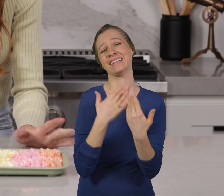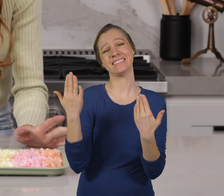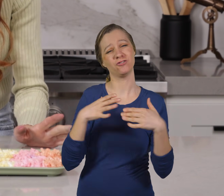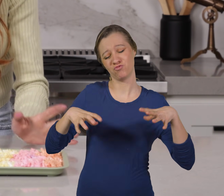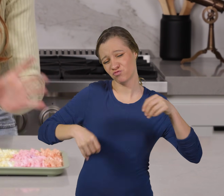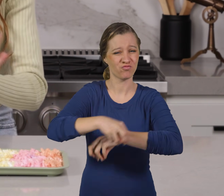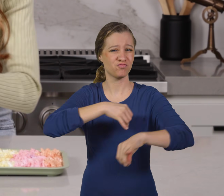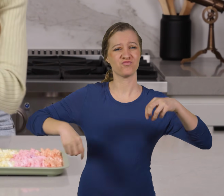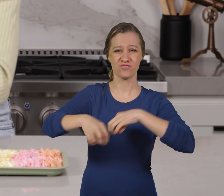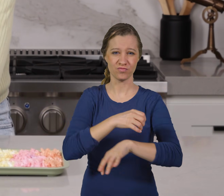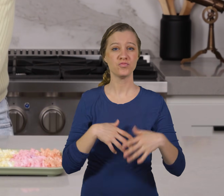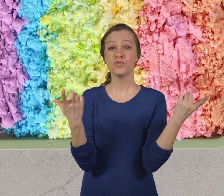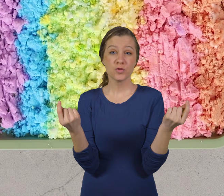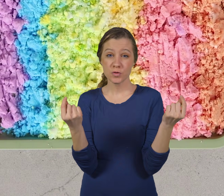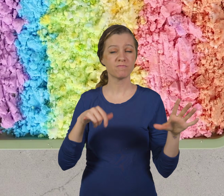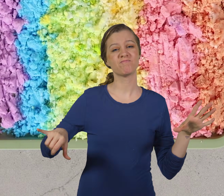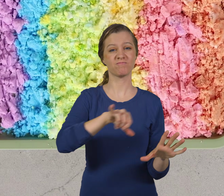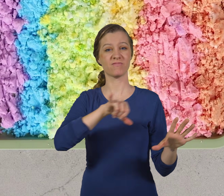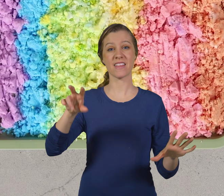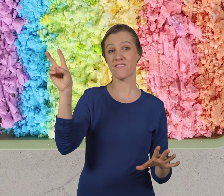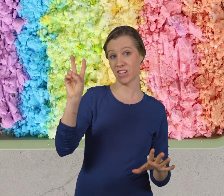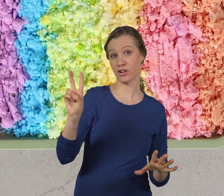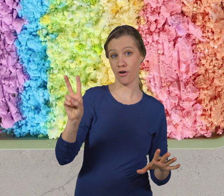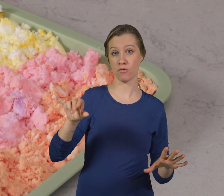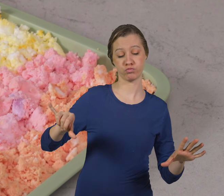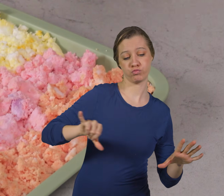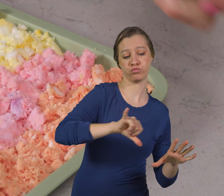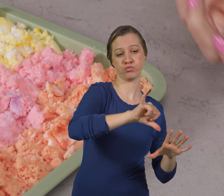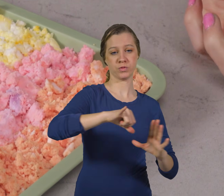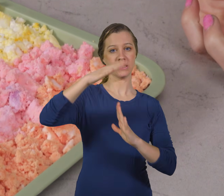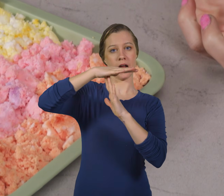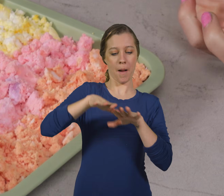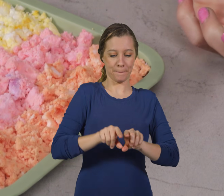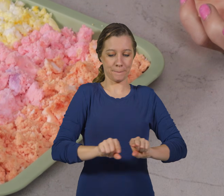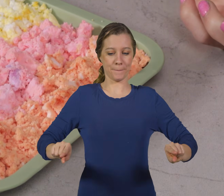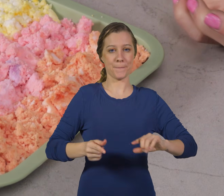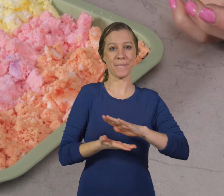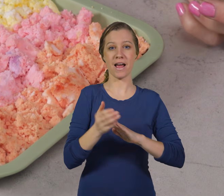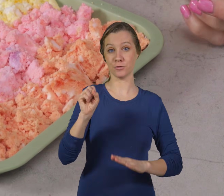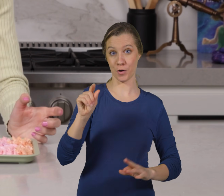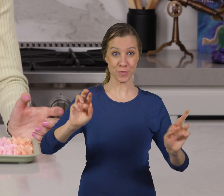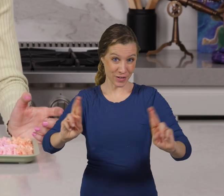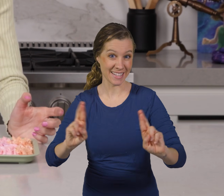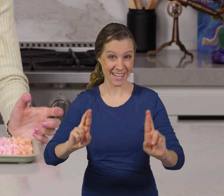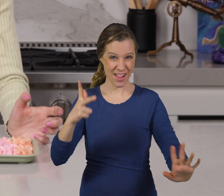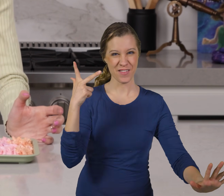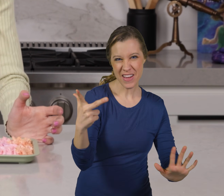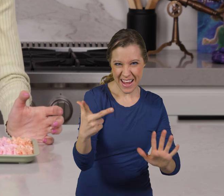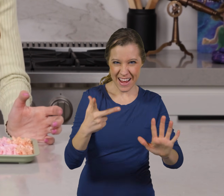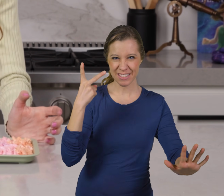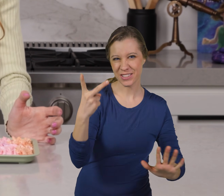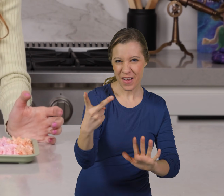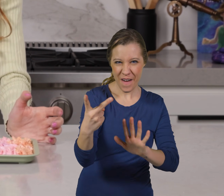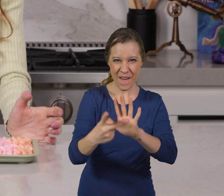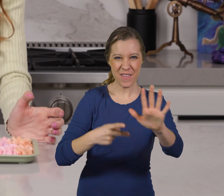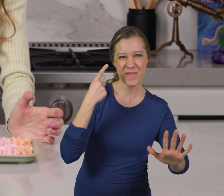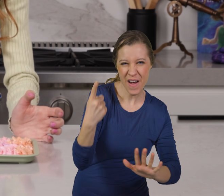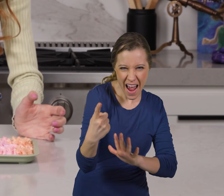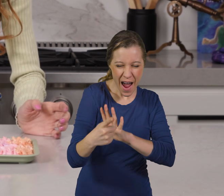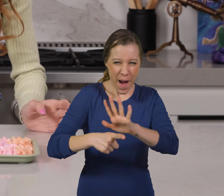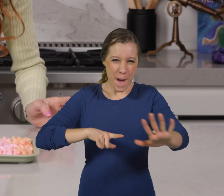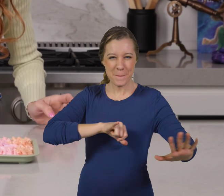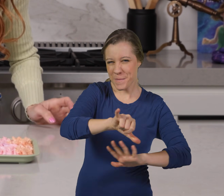little hands and just very easy to do. All you need to do is pour the vinegar on top of the baking soda. You ready?